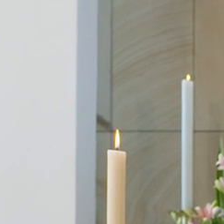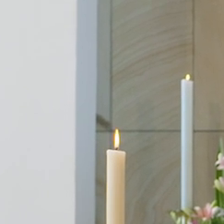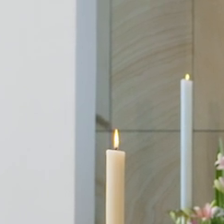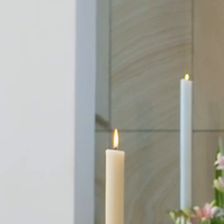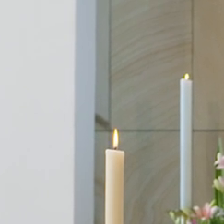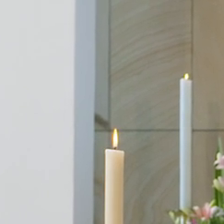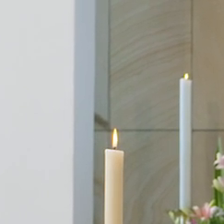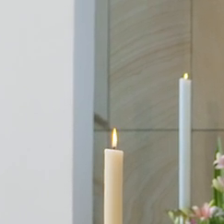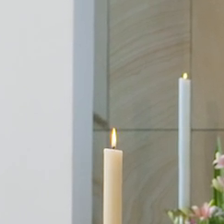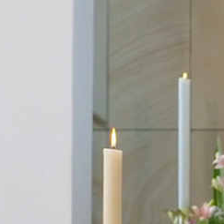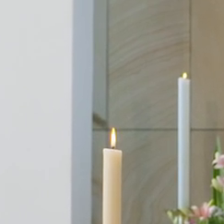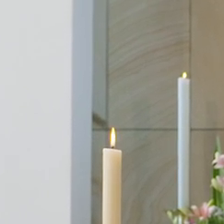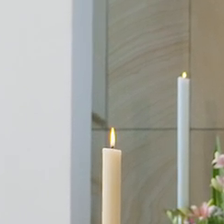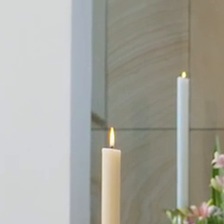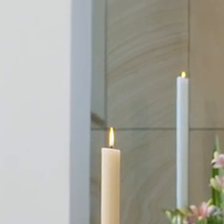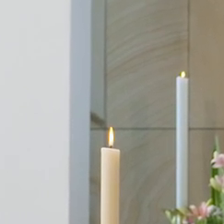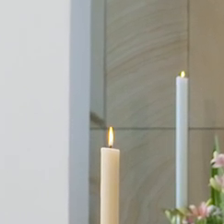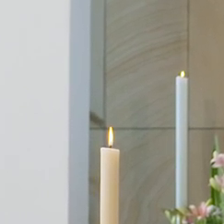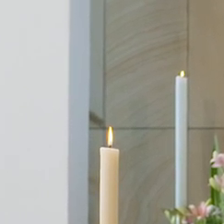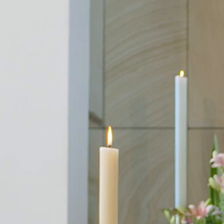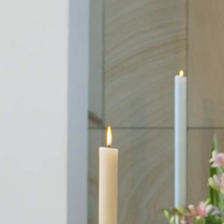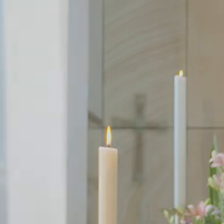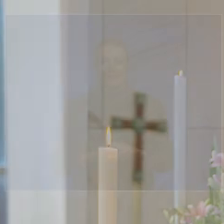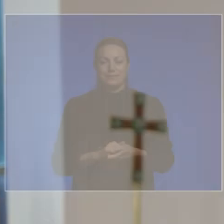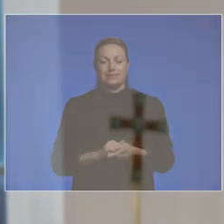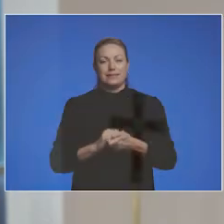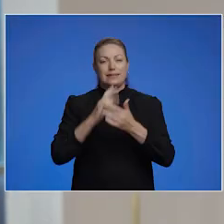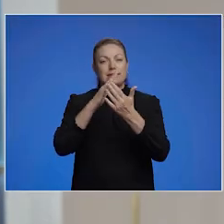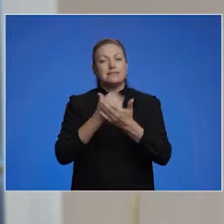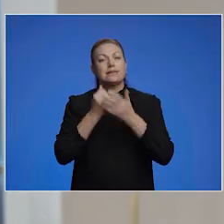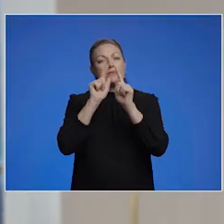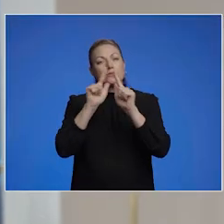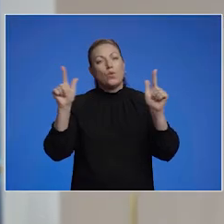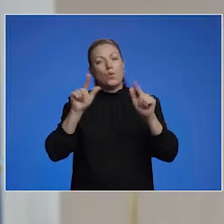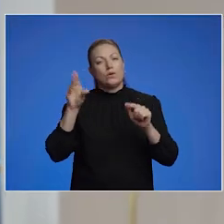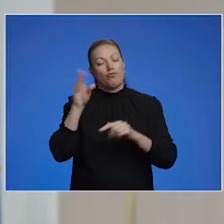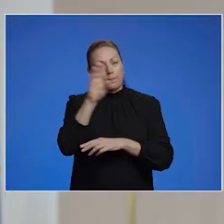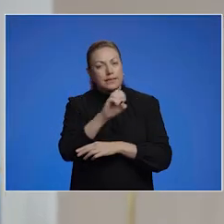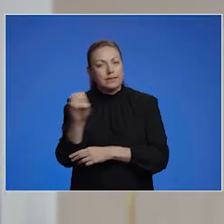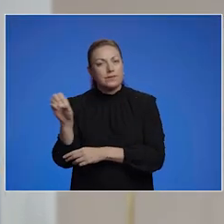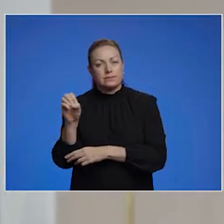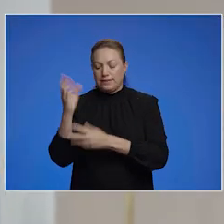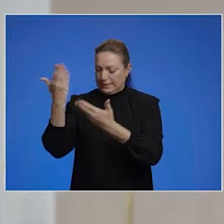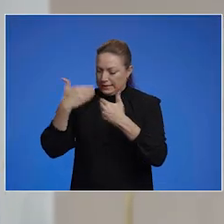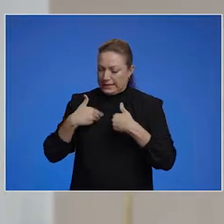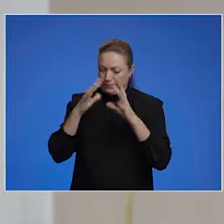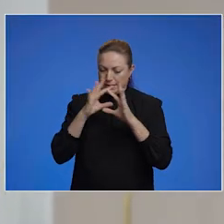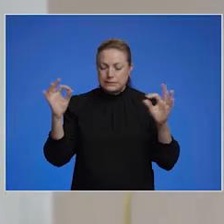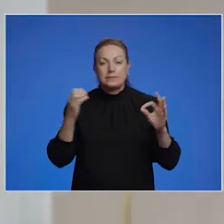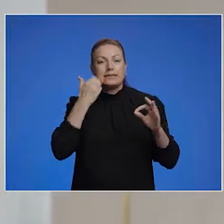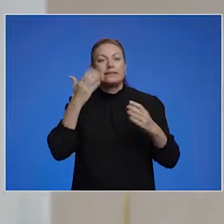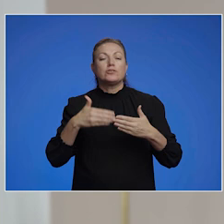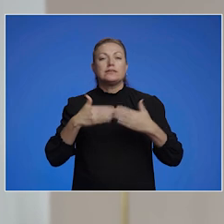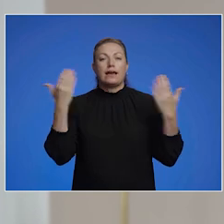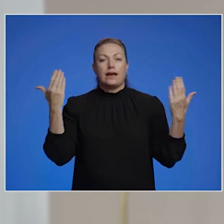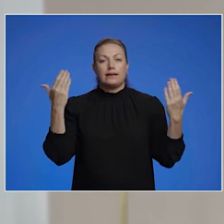us not into temptation, but deliver us from evil. Deliver us, Lord, we pray, from every evil. Graciously grant peace in